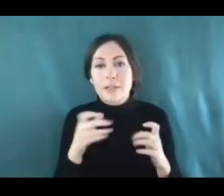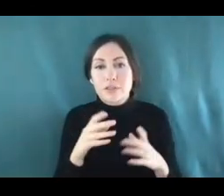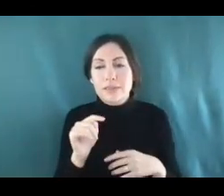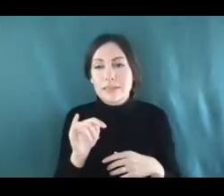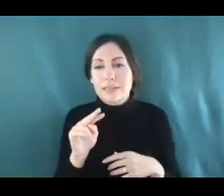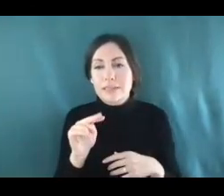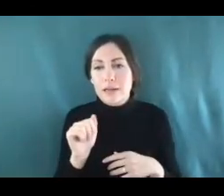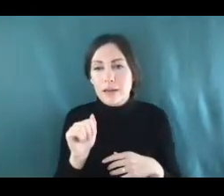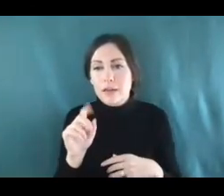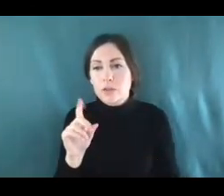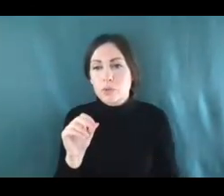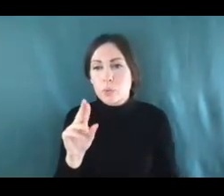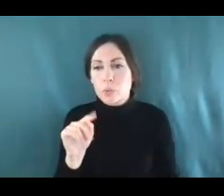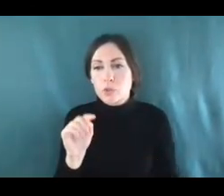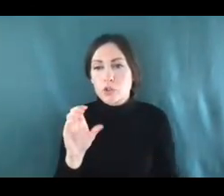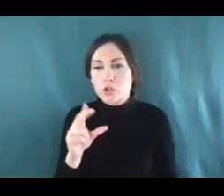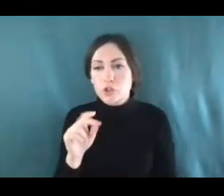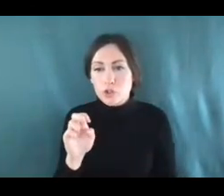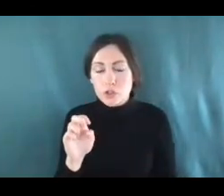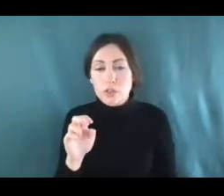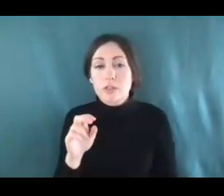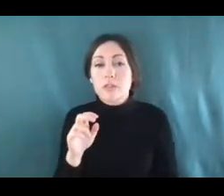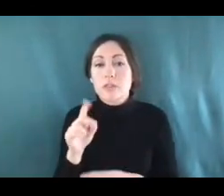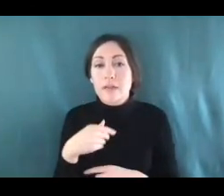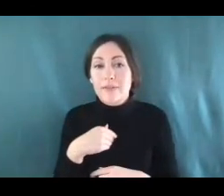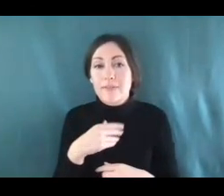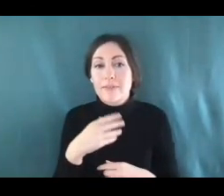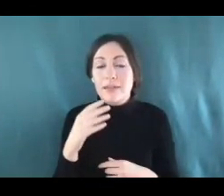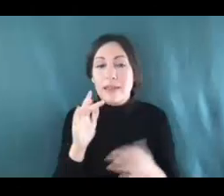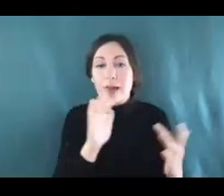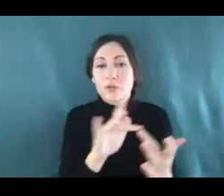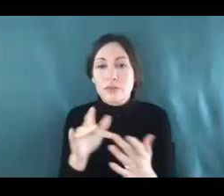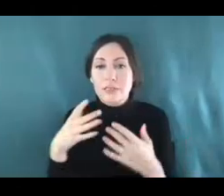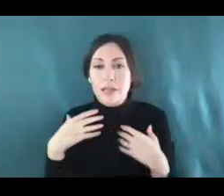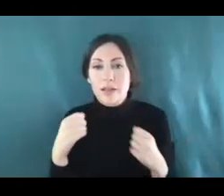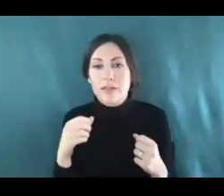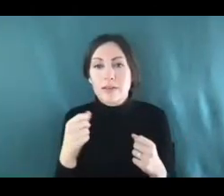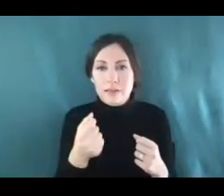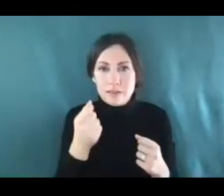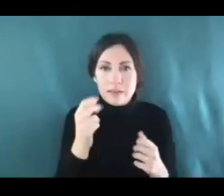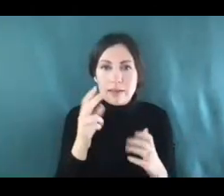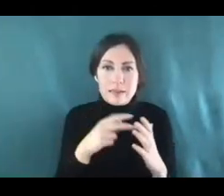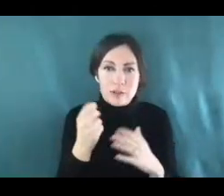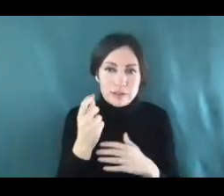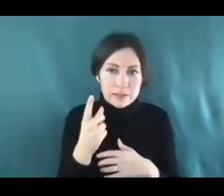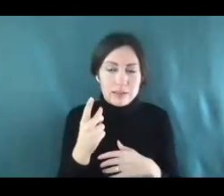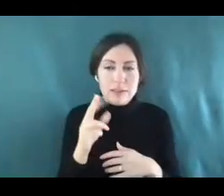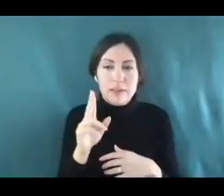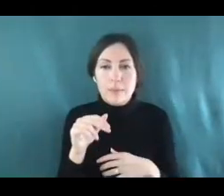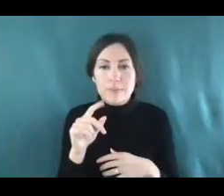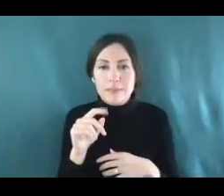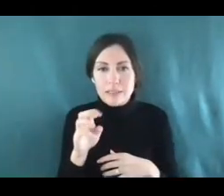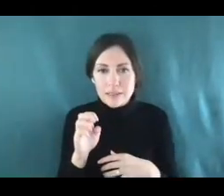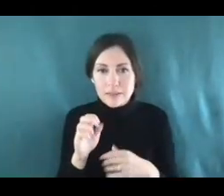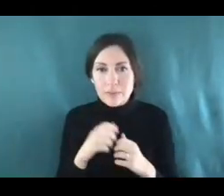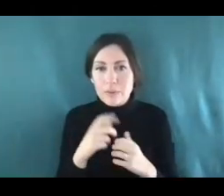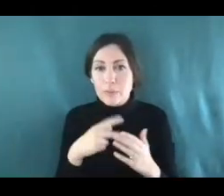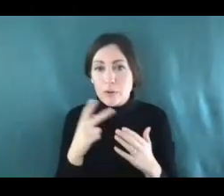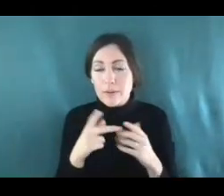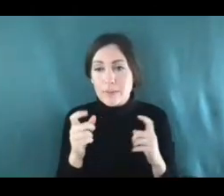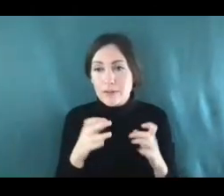next agenda item. So we have our outreach and health literacy updates with our program manager, Ms. Dorch. Please